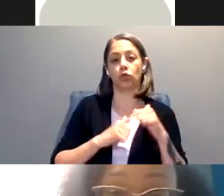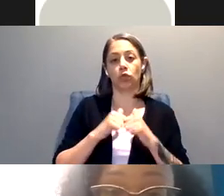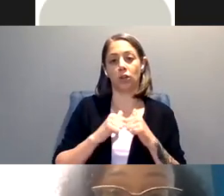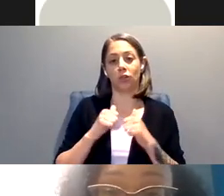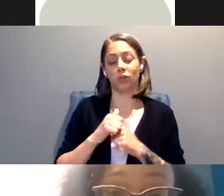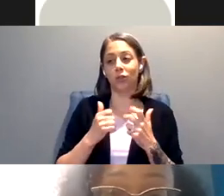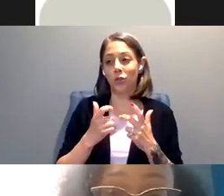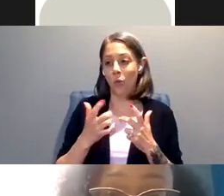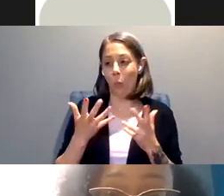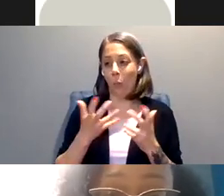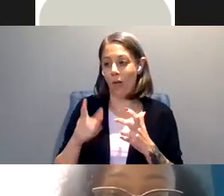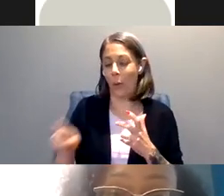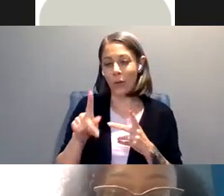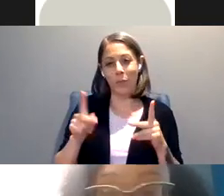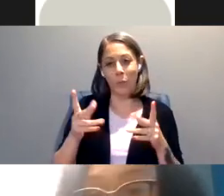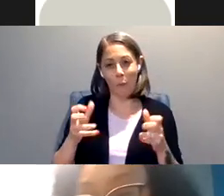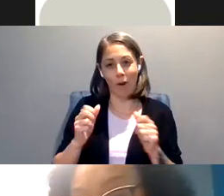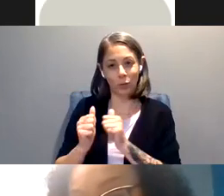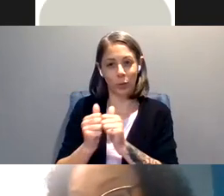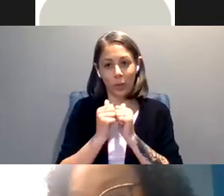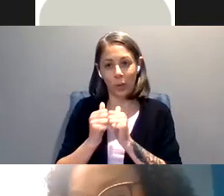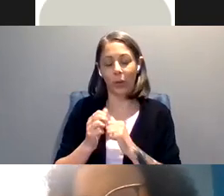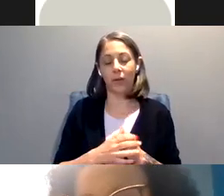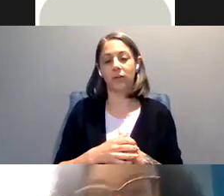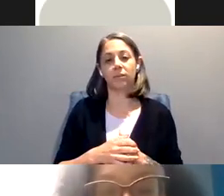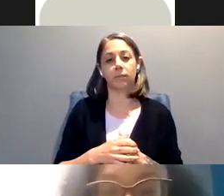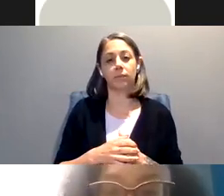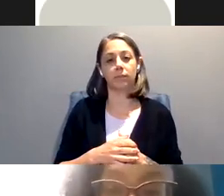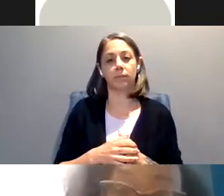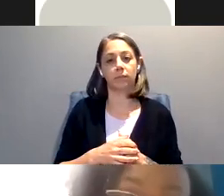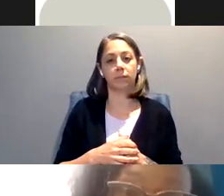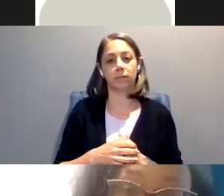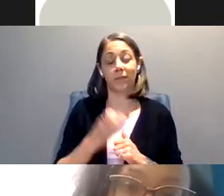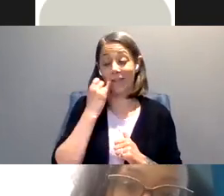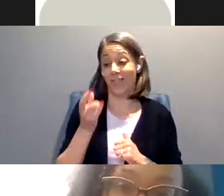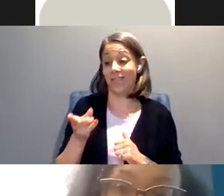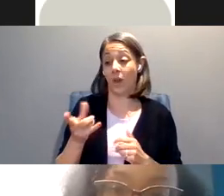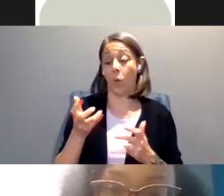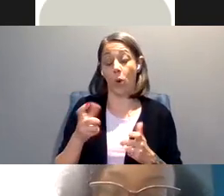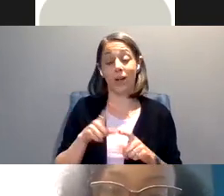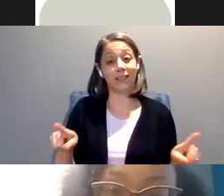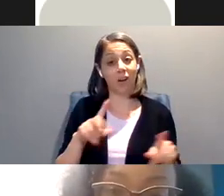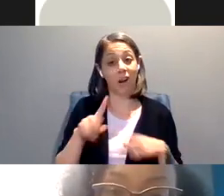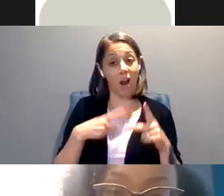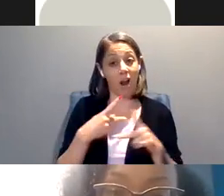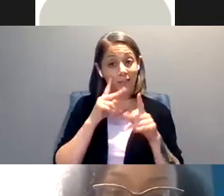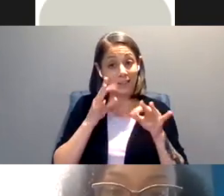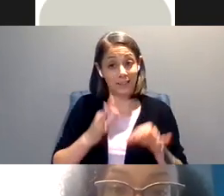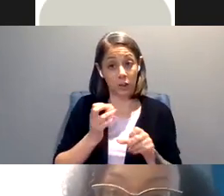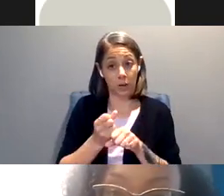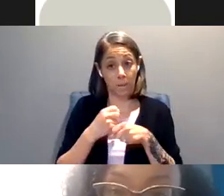what those people want together. So if that means that they want a different kind of decision-making